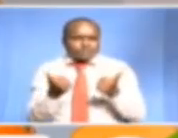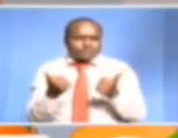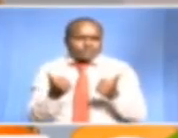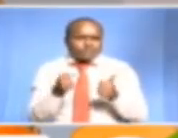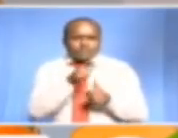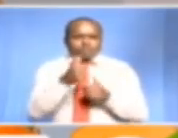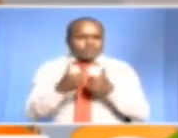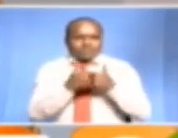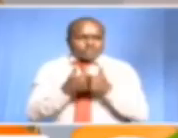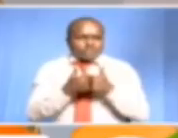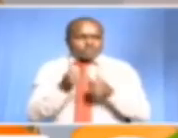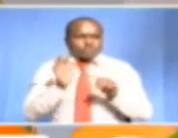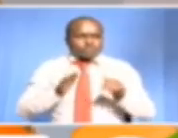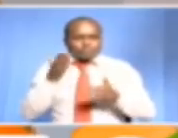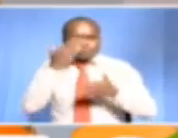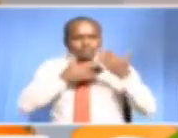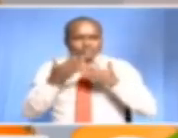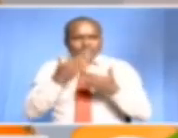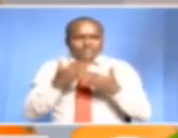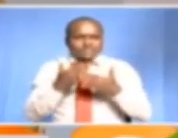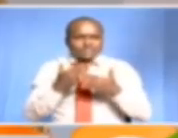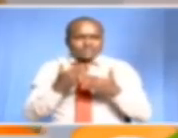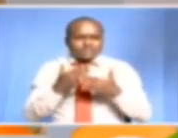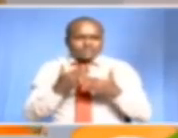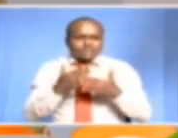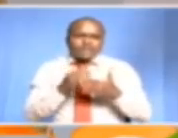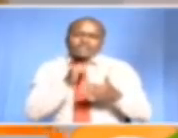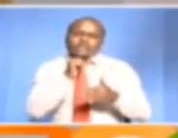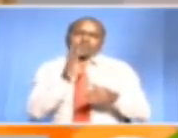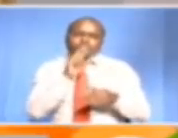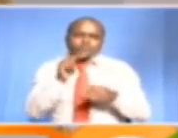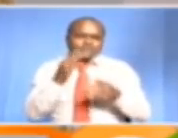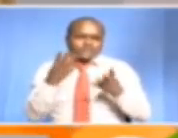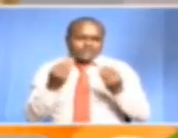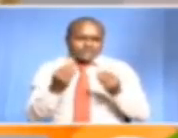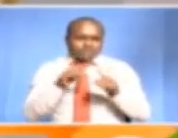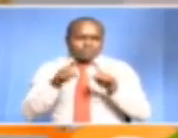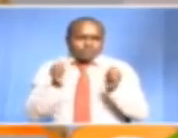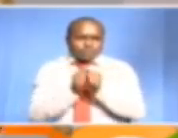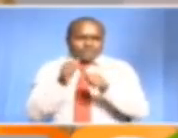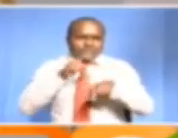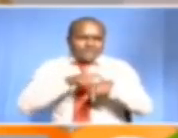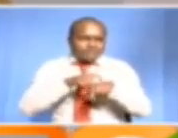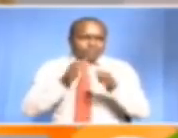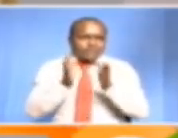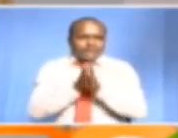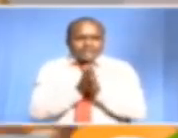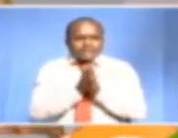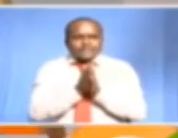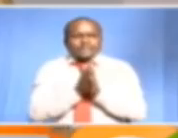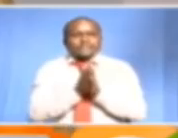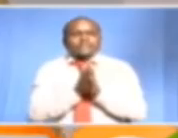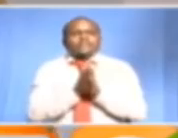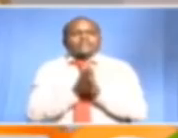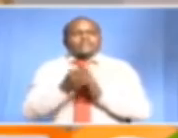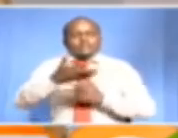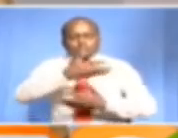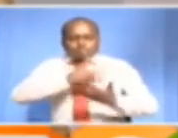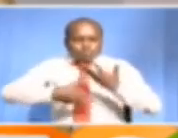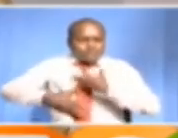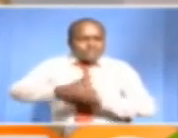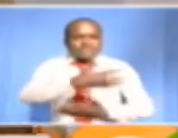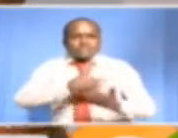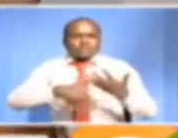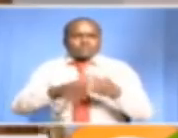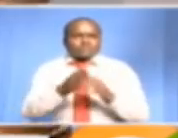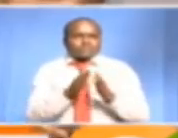that women really face. And I can tell you, it has not been easy, but again, with time and with socialization and with acceptance and with, you know, we